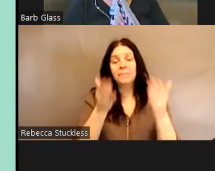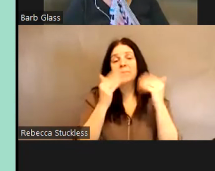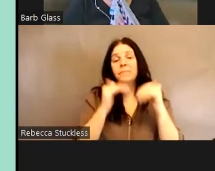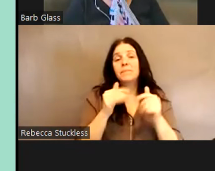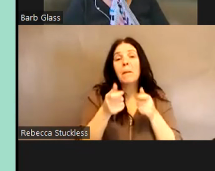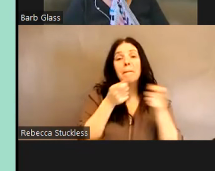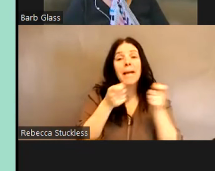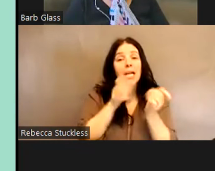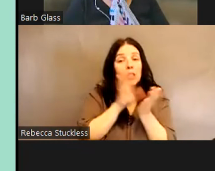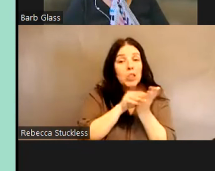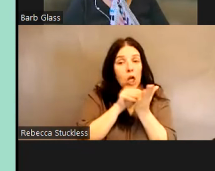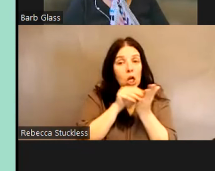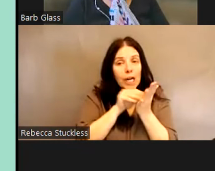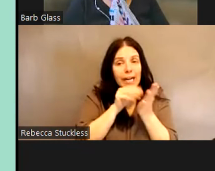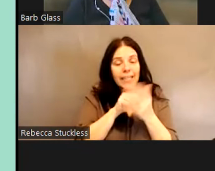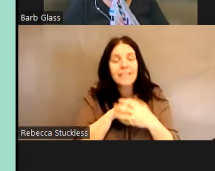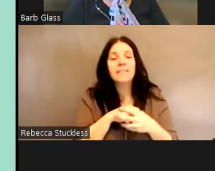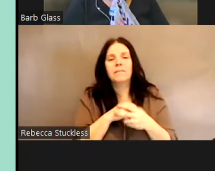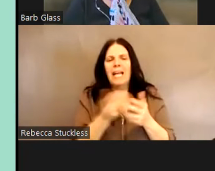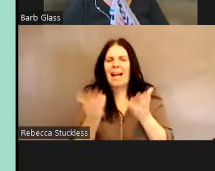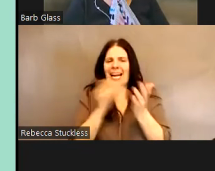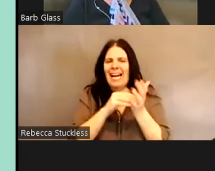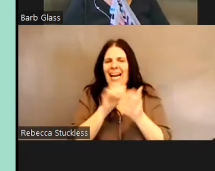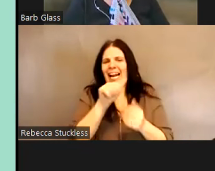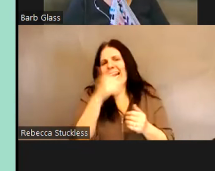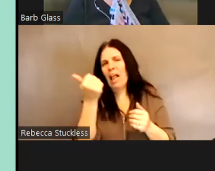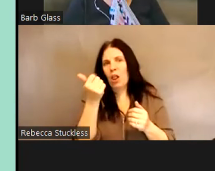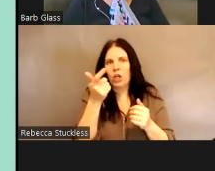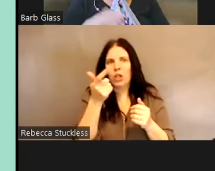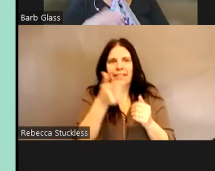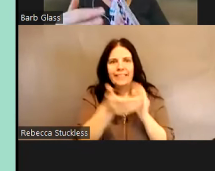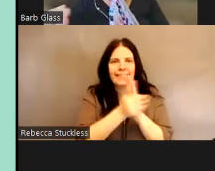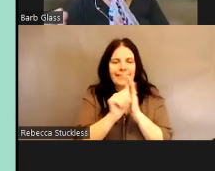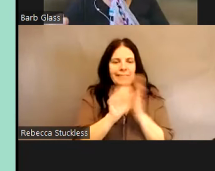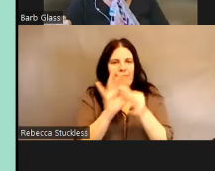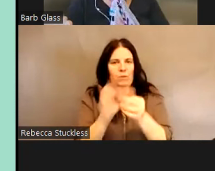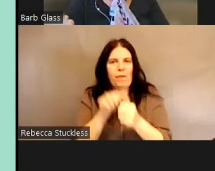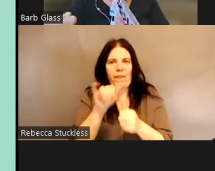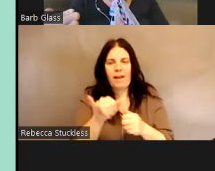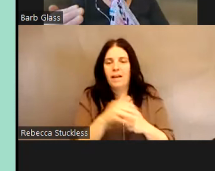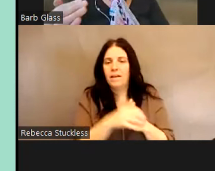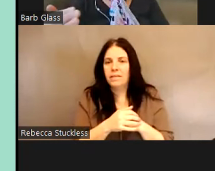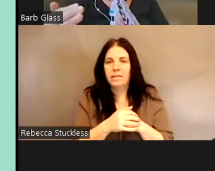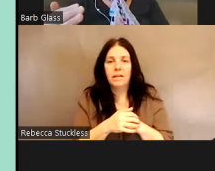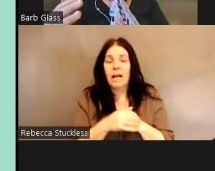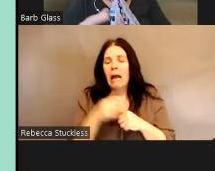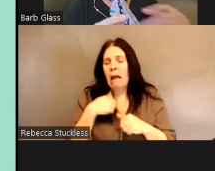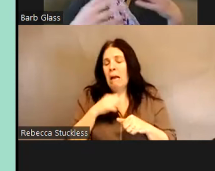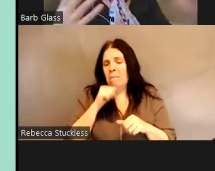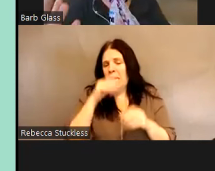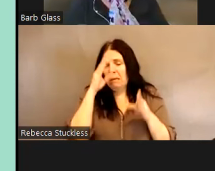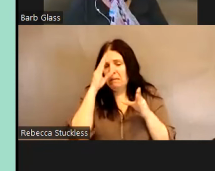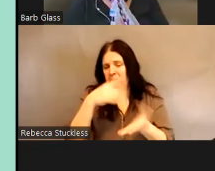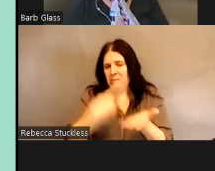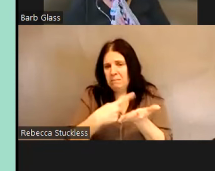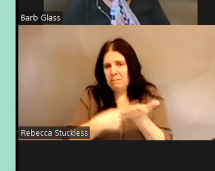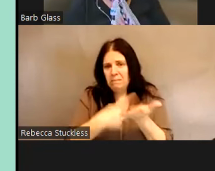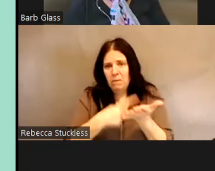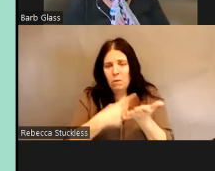Again, a number of different skills for success relate back to that. And I'm not spending too much time on these because I know some of you already are familiar